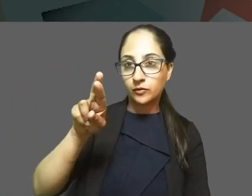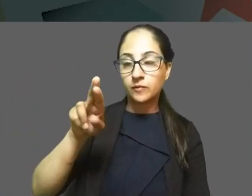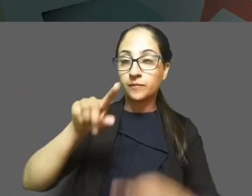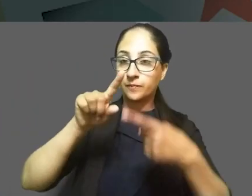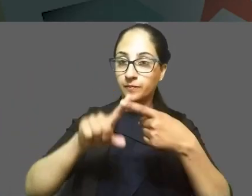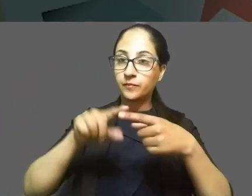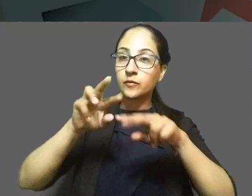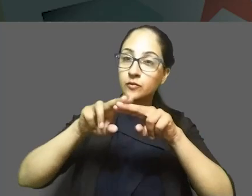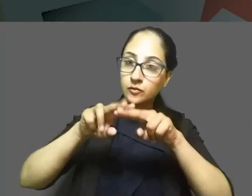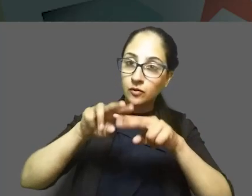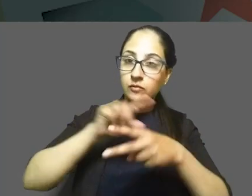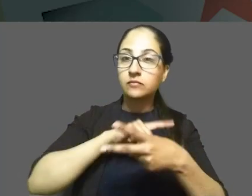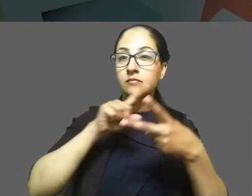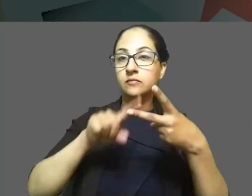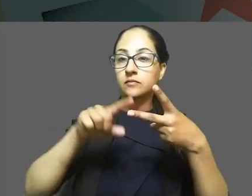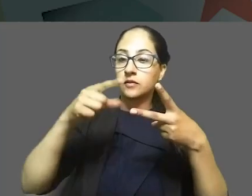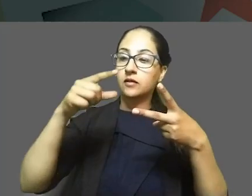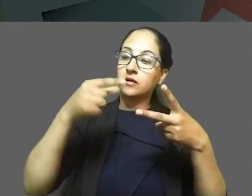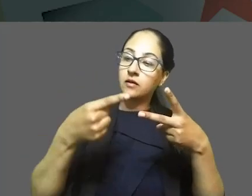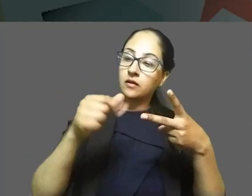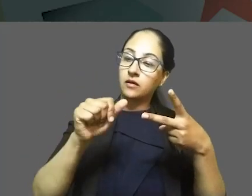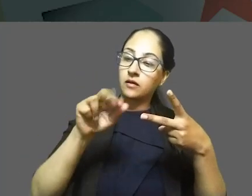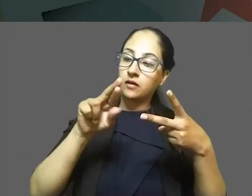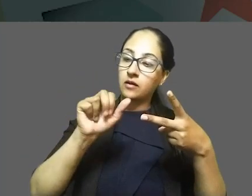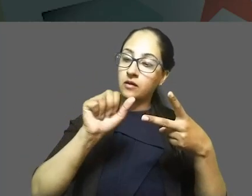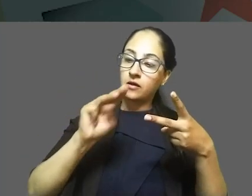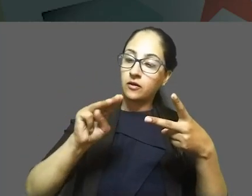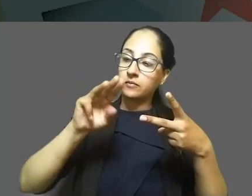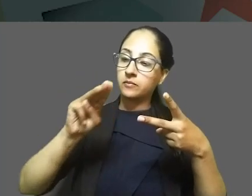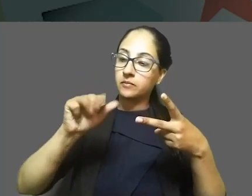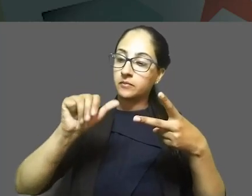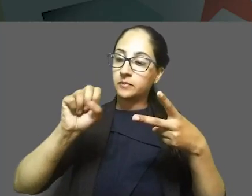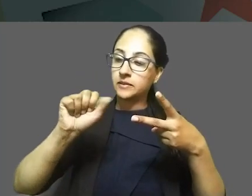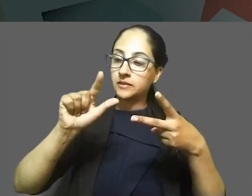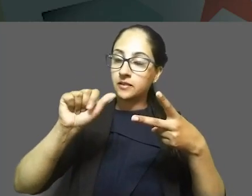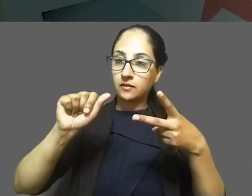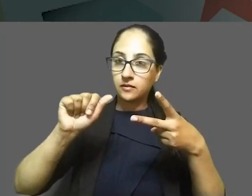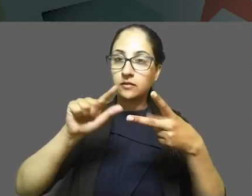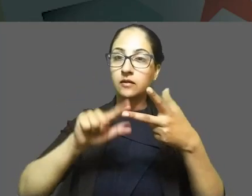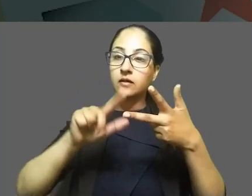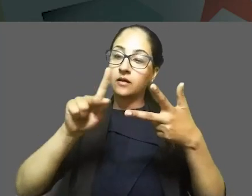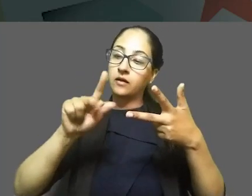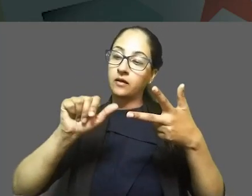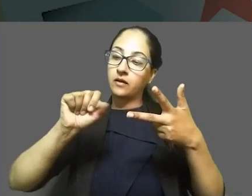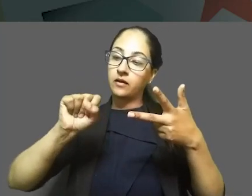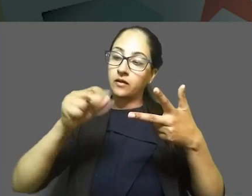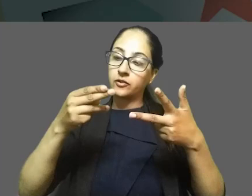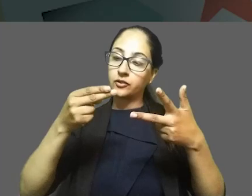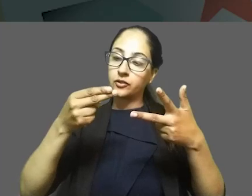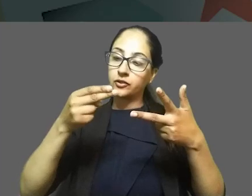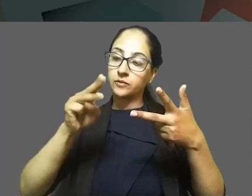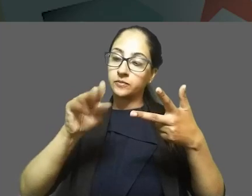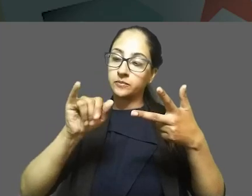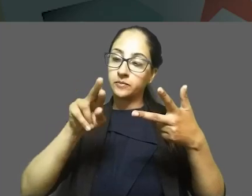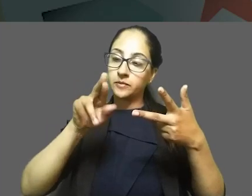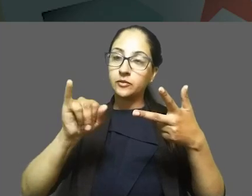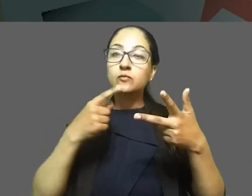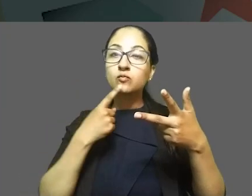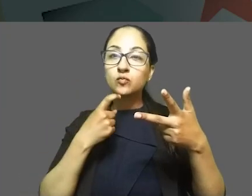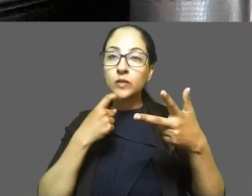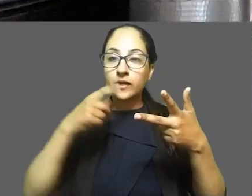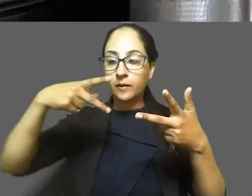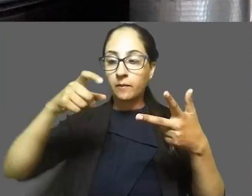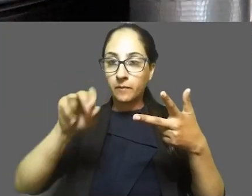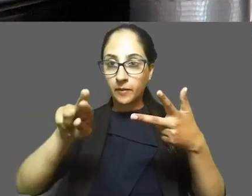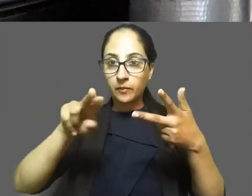red pepper, turmeric, and bay leaf. I'm going to go ahead and add that